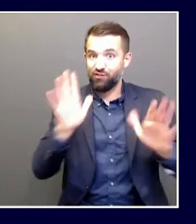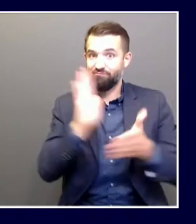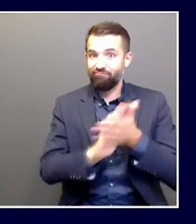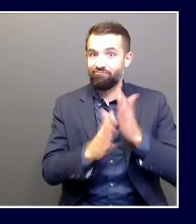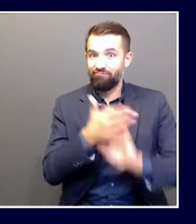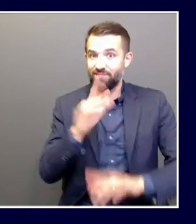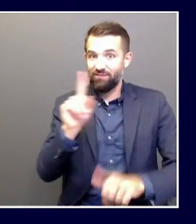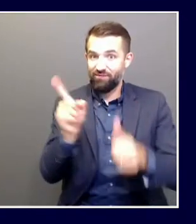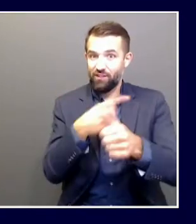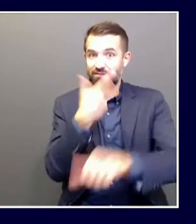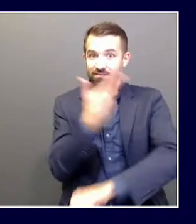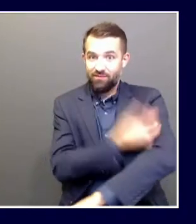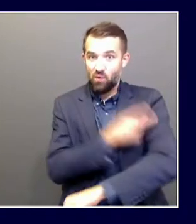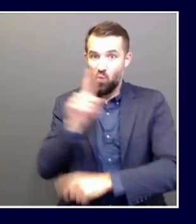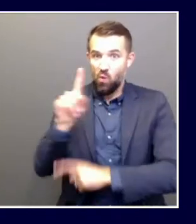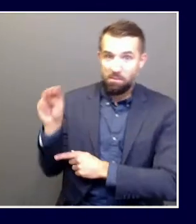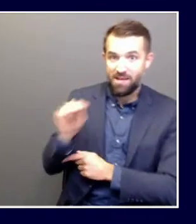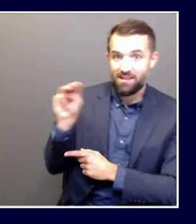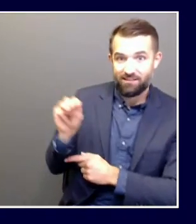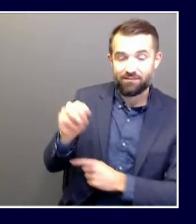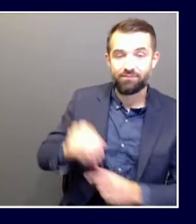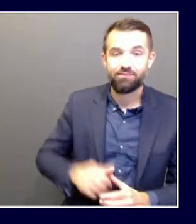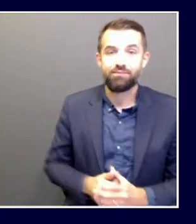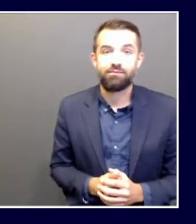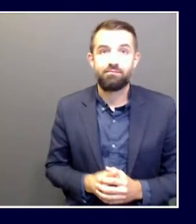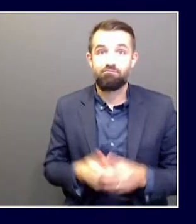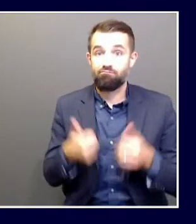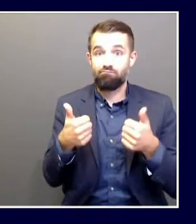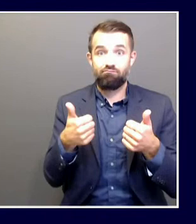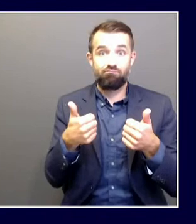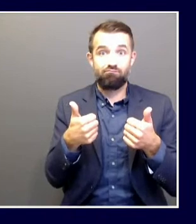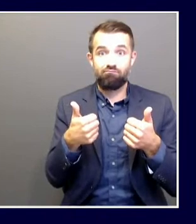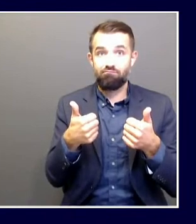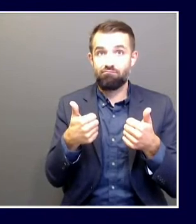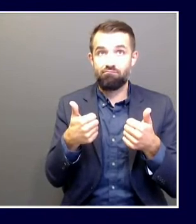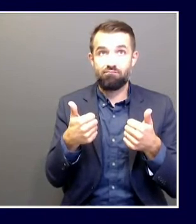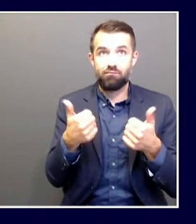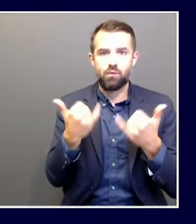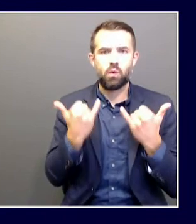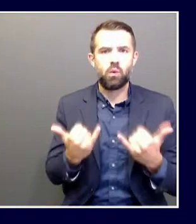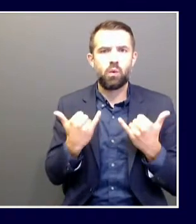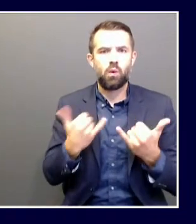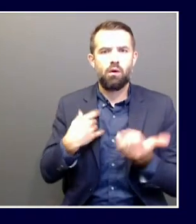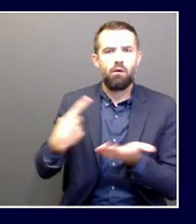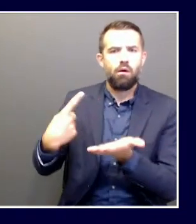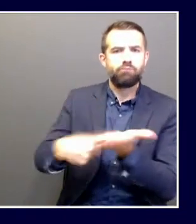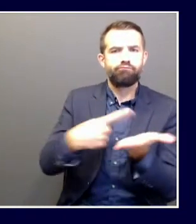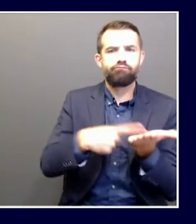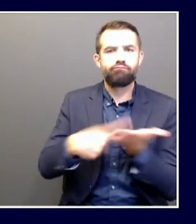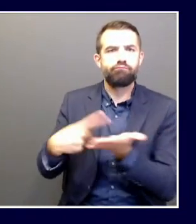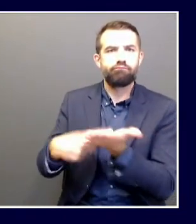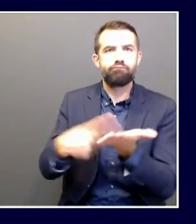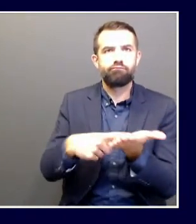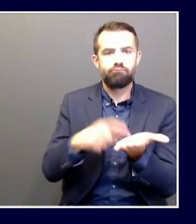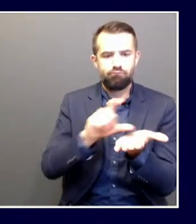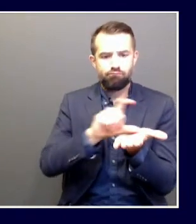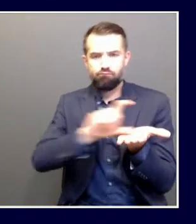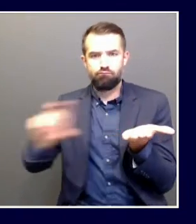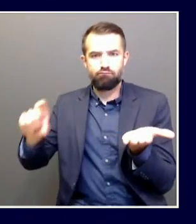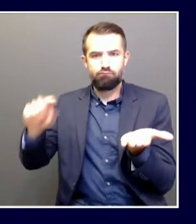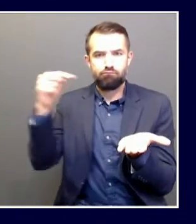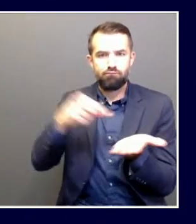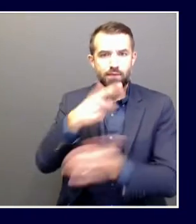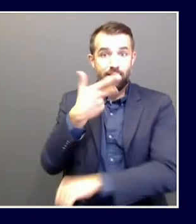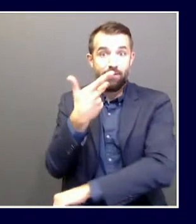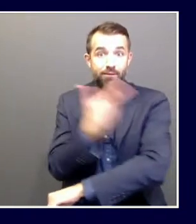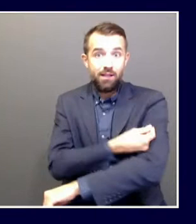today on vaccination rates. Right now, Maine is administering administering about 4,900 doses